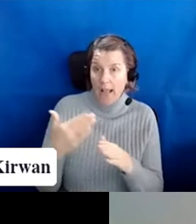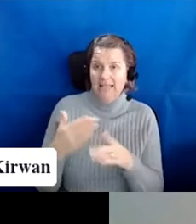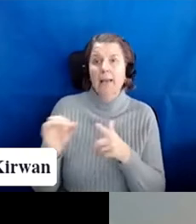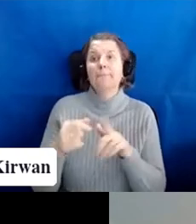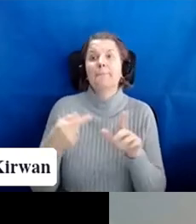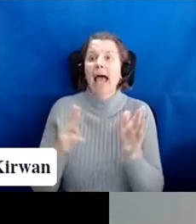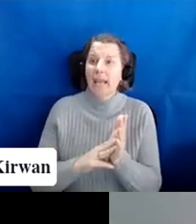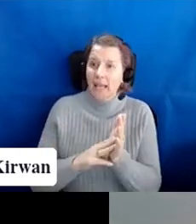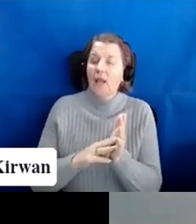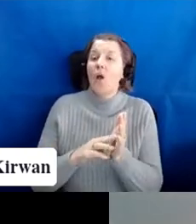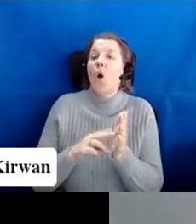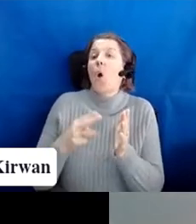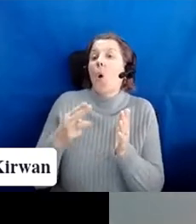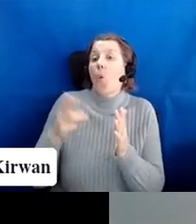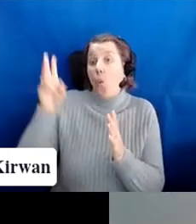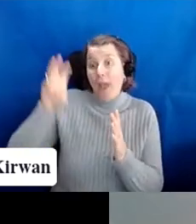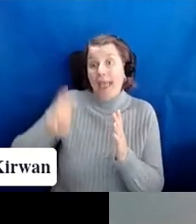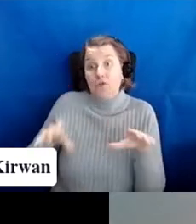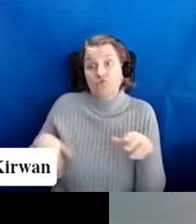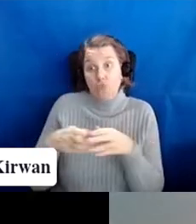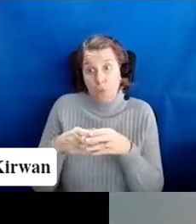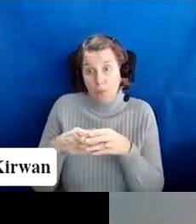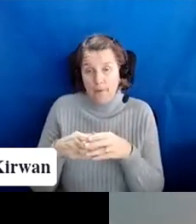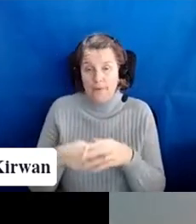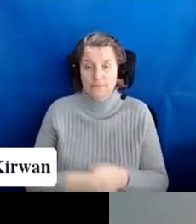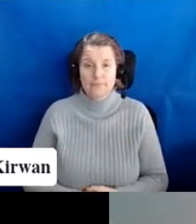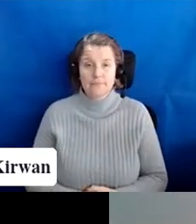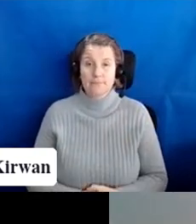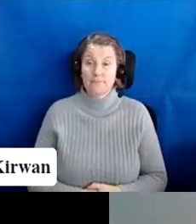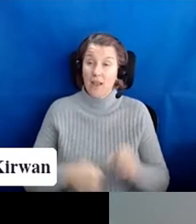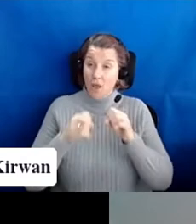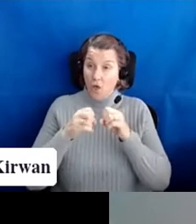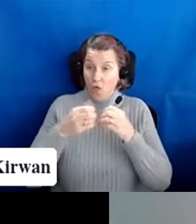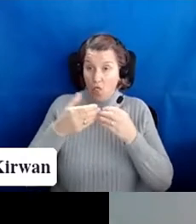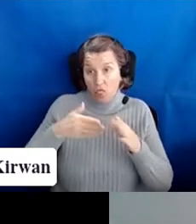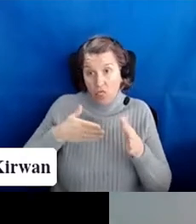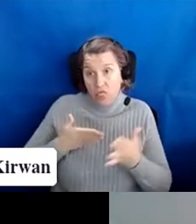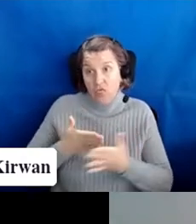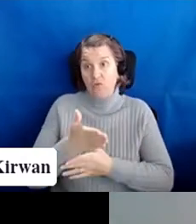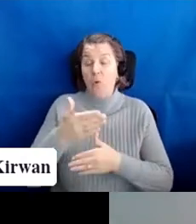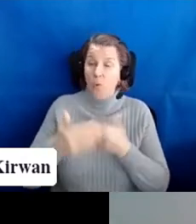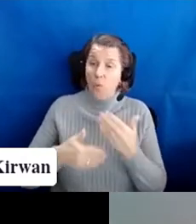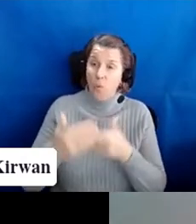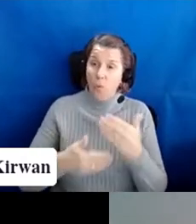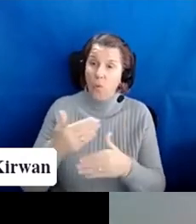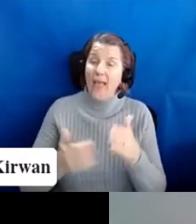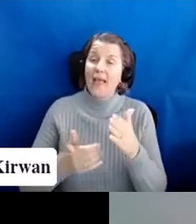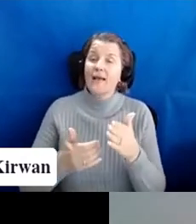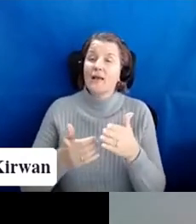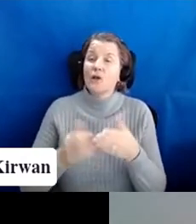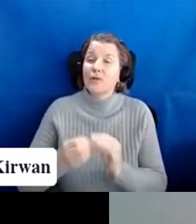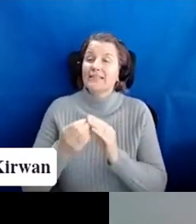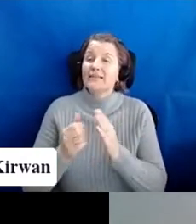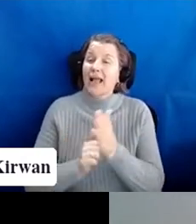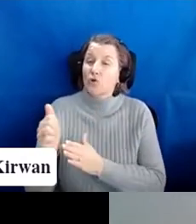Pan-Wales group of providers for the young people. Throughout this, creative and cultural skills worked as a convener and